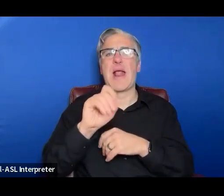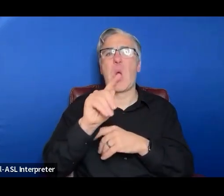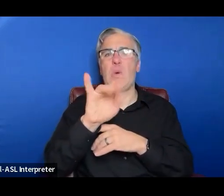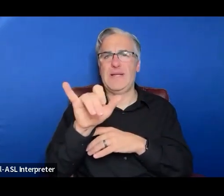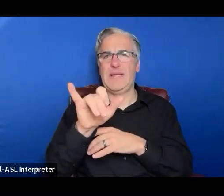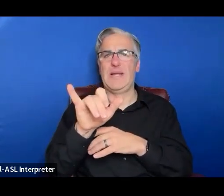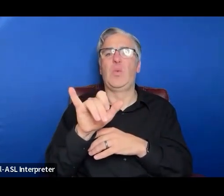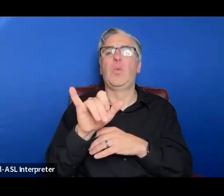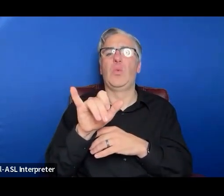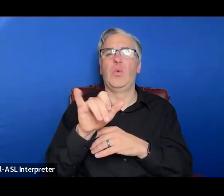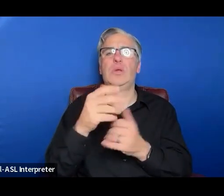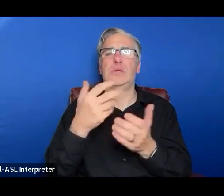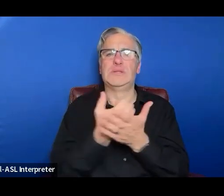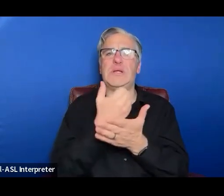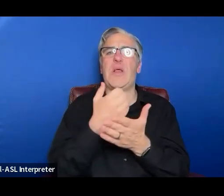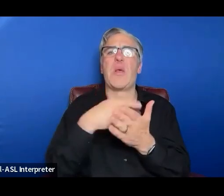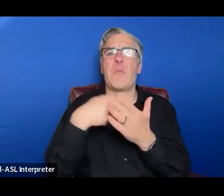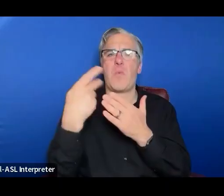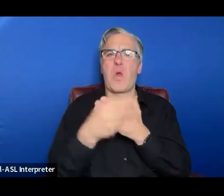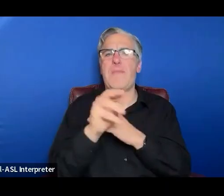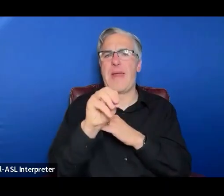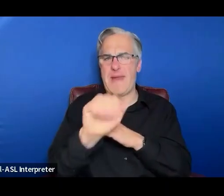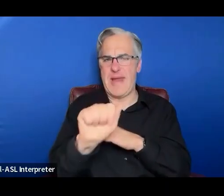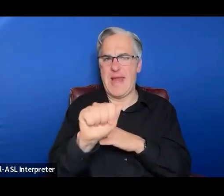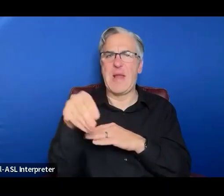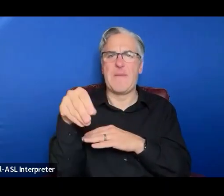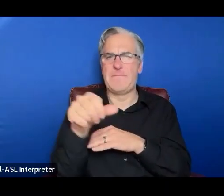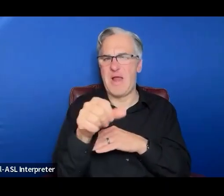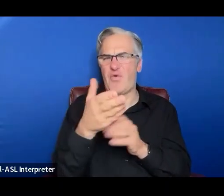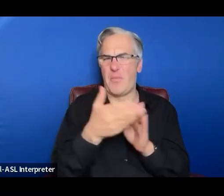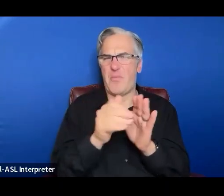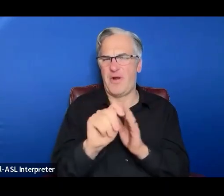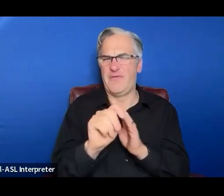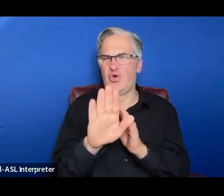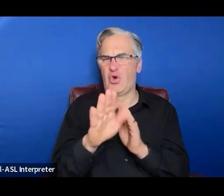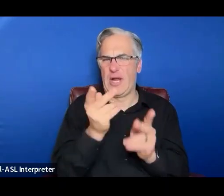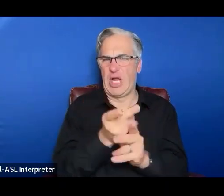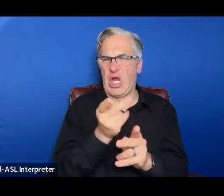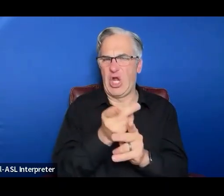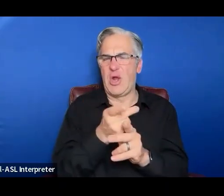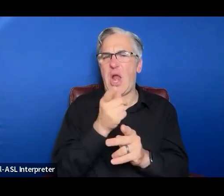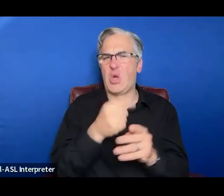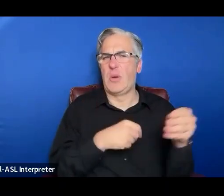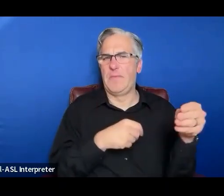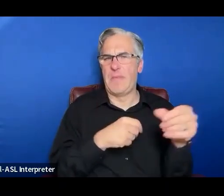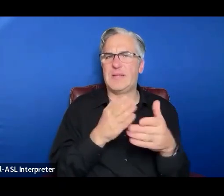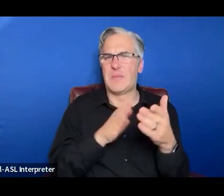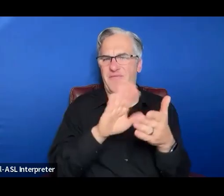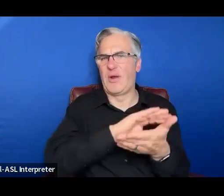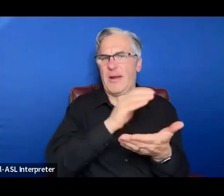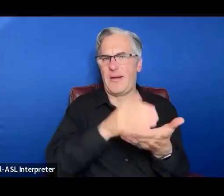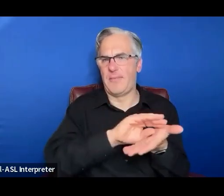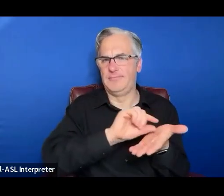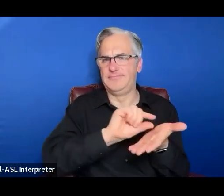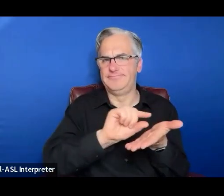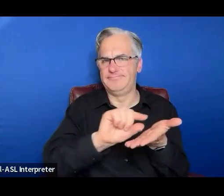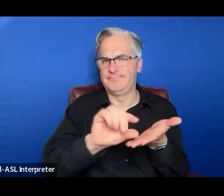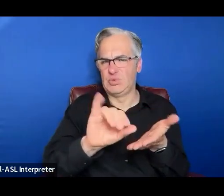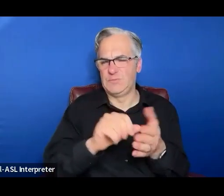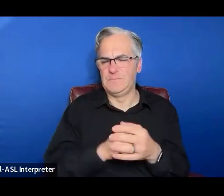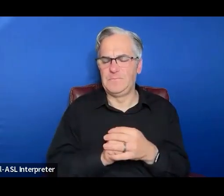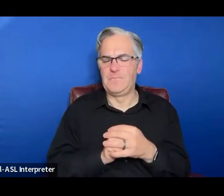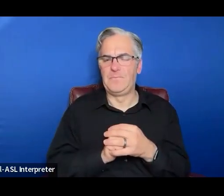the program medical assistance to pay for a portion of that care, and you contribute some of your income towards that cost as